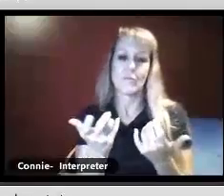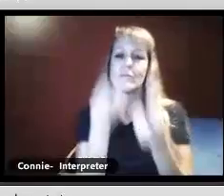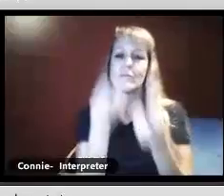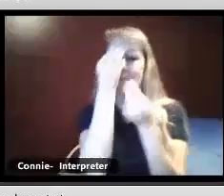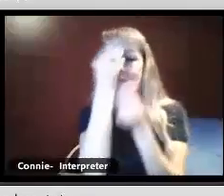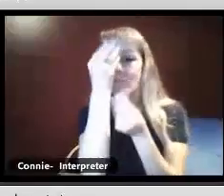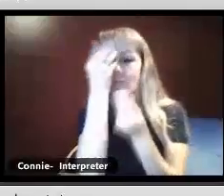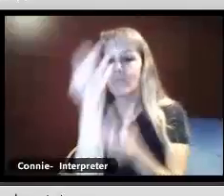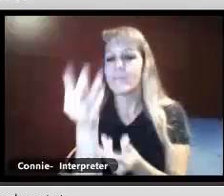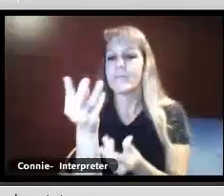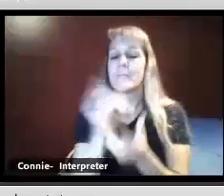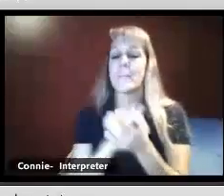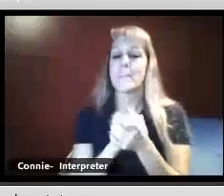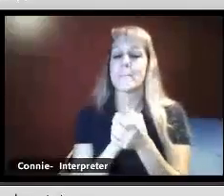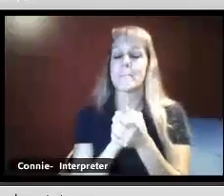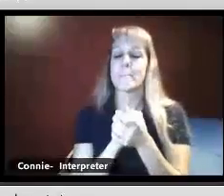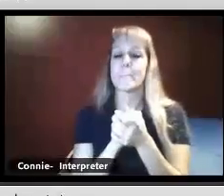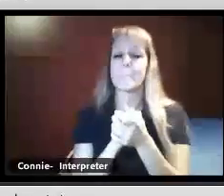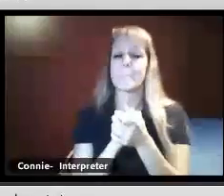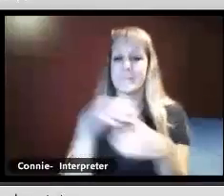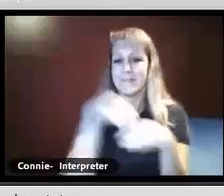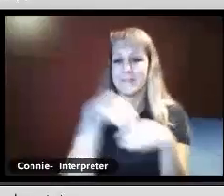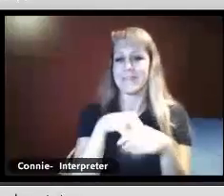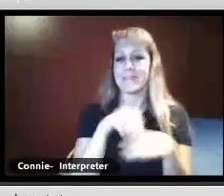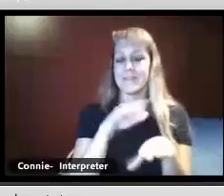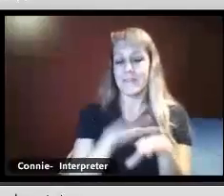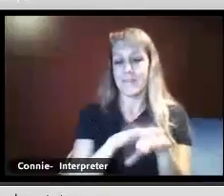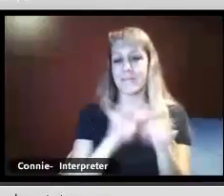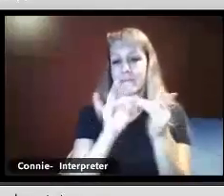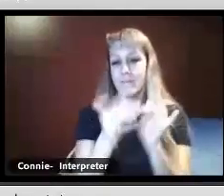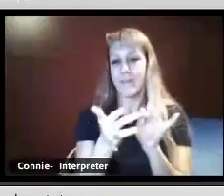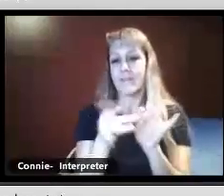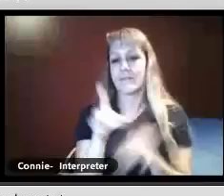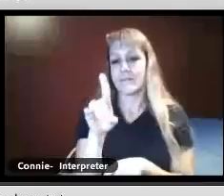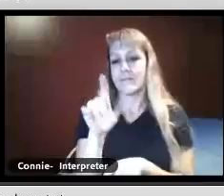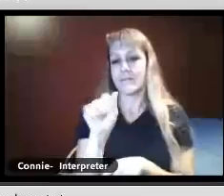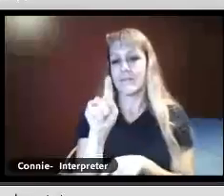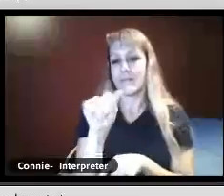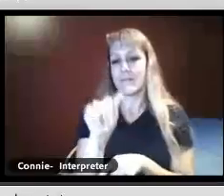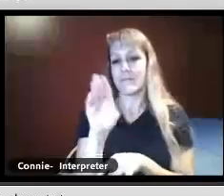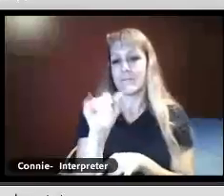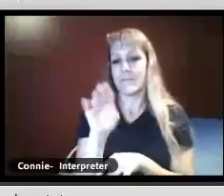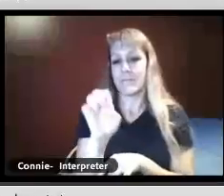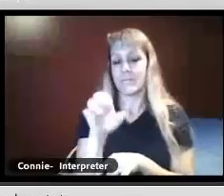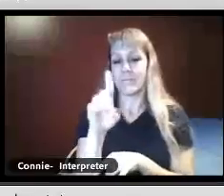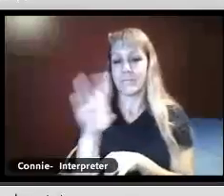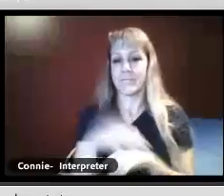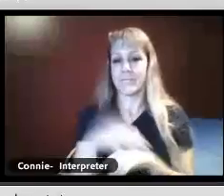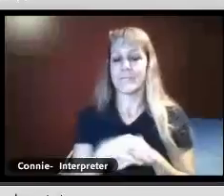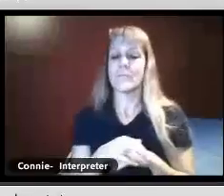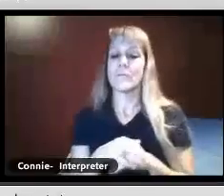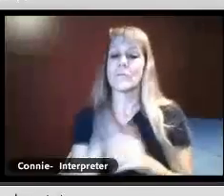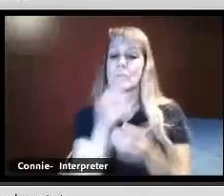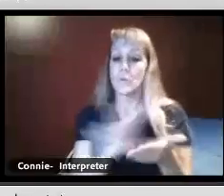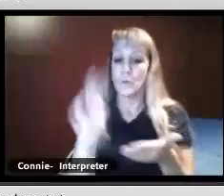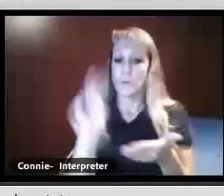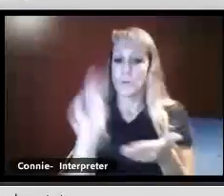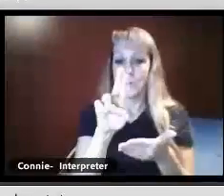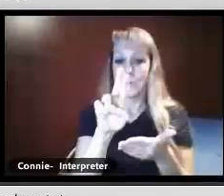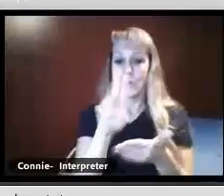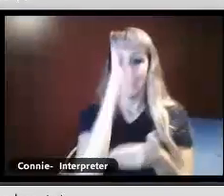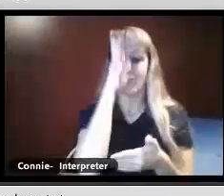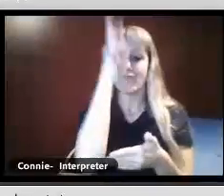that reside in online databases. So the universities produce the research